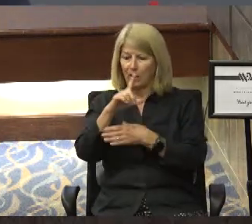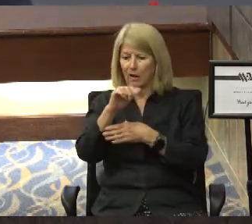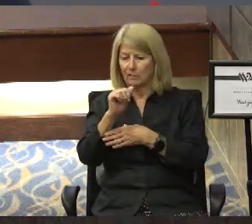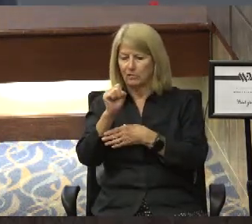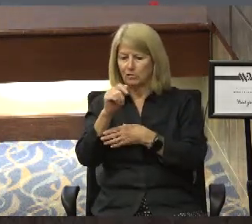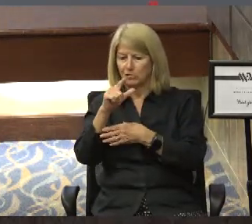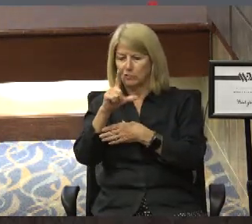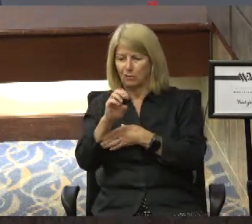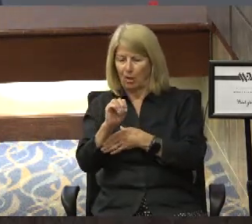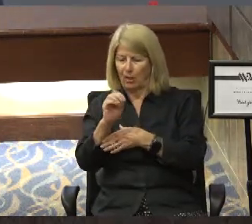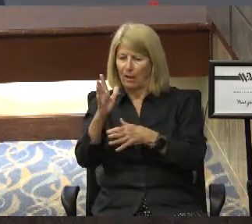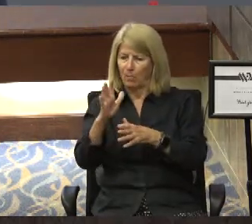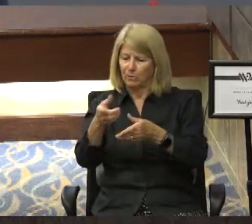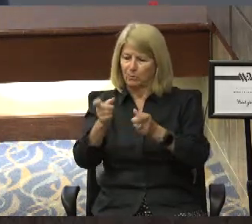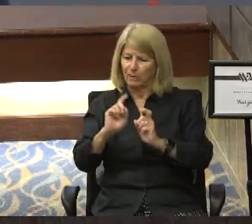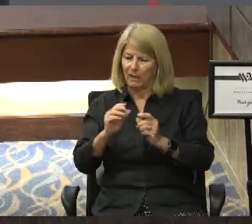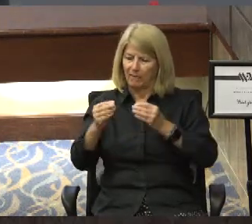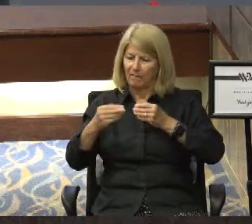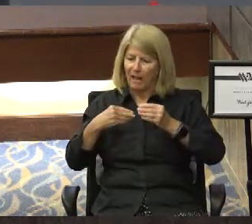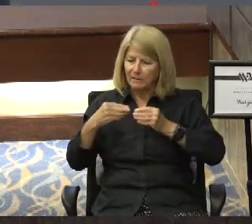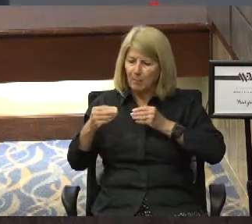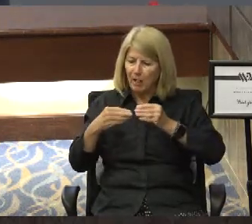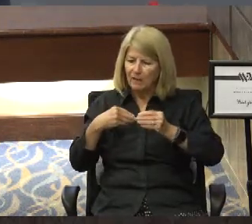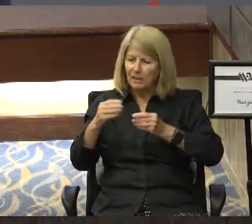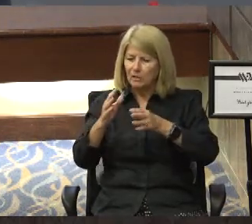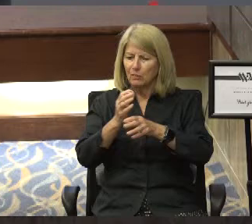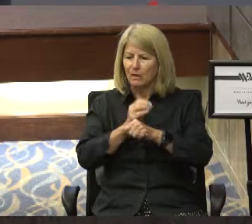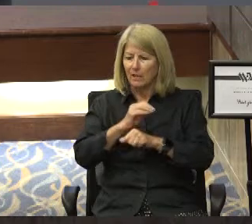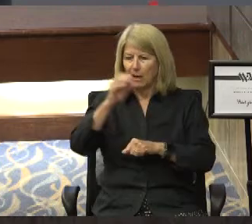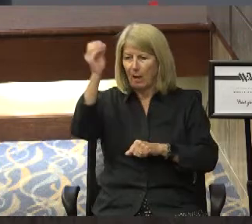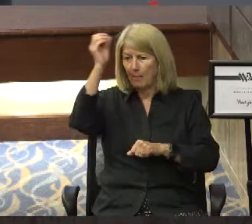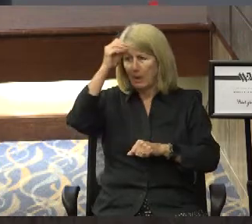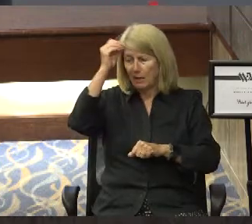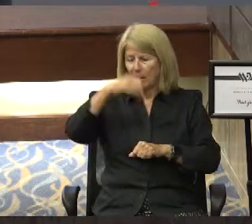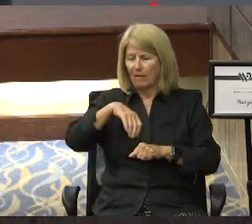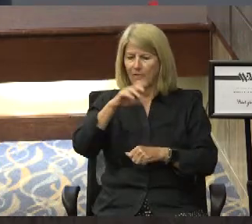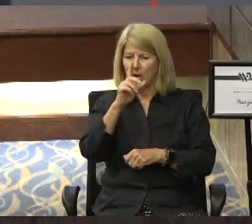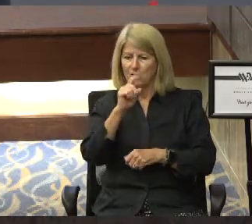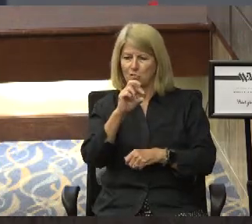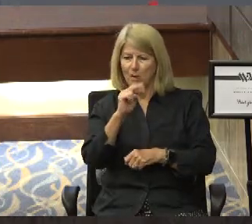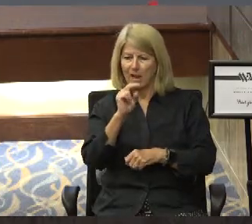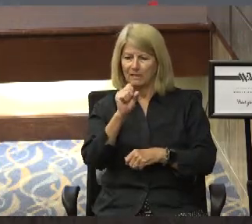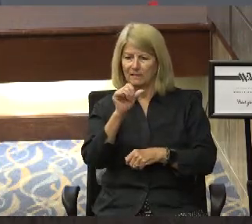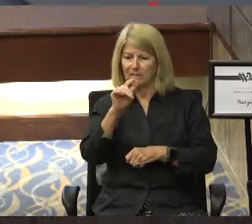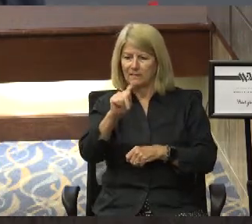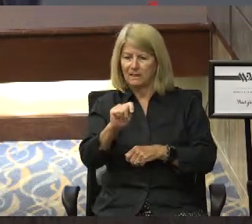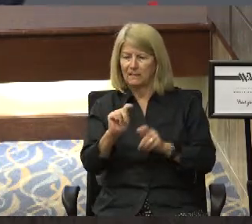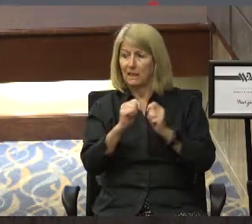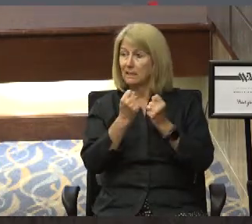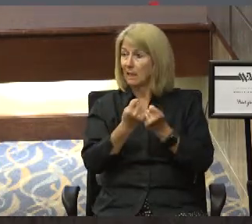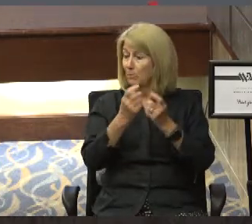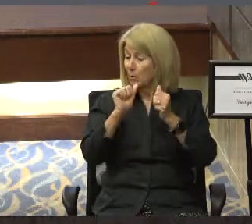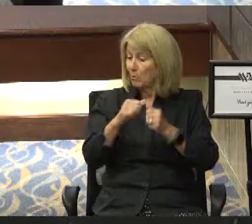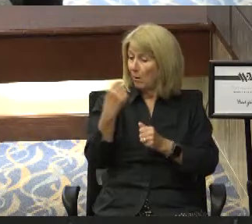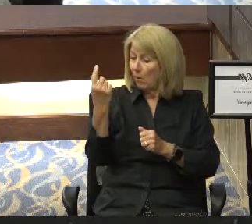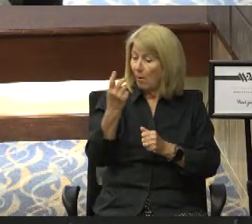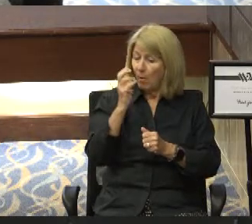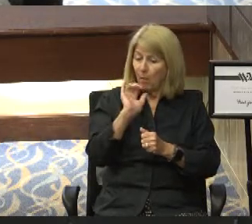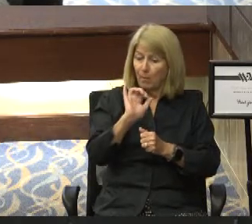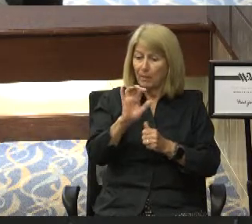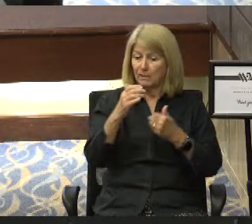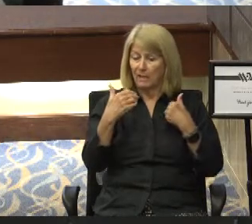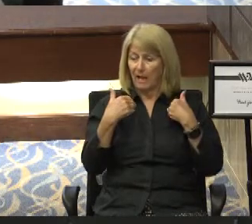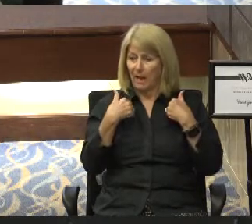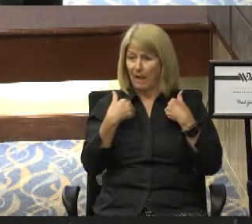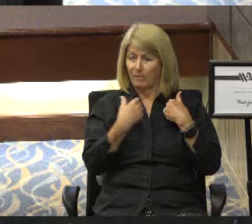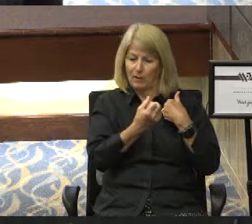give ourselves flexibility to get the opinions of the transit team in that conversation. Couldn't we always add a bus stop on the side of 12th Street if we